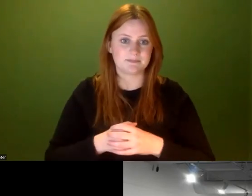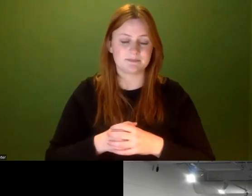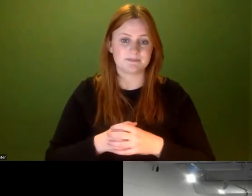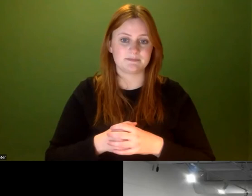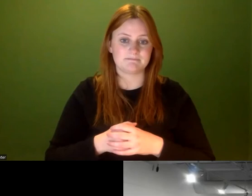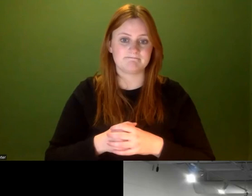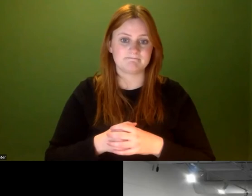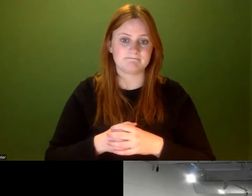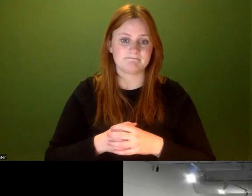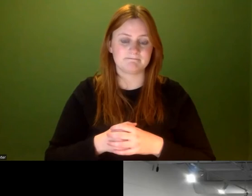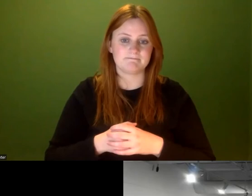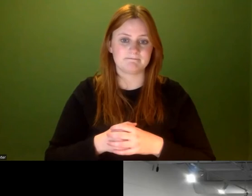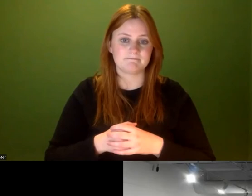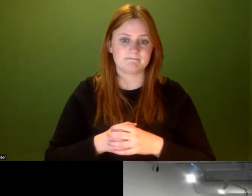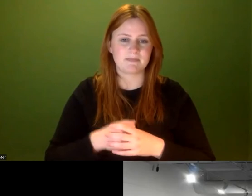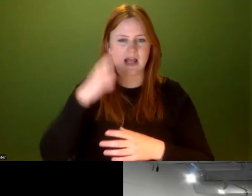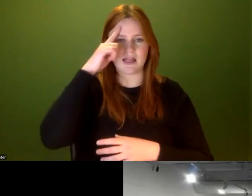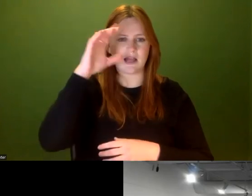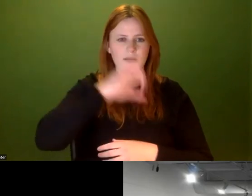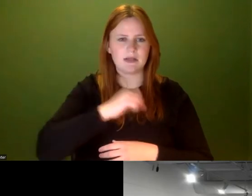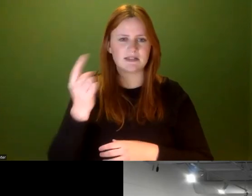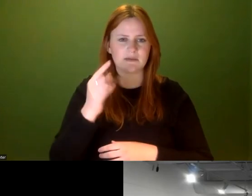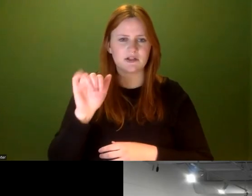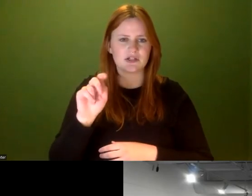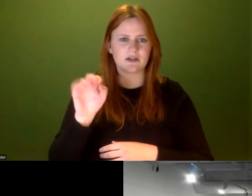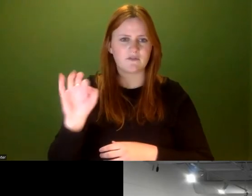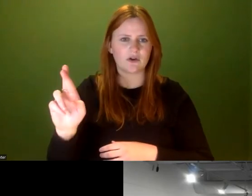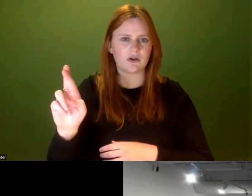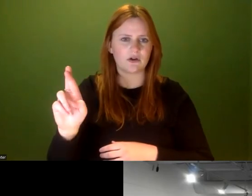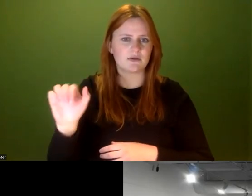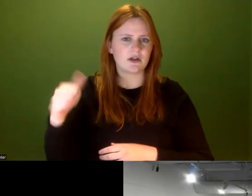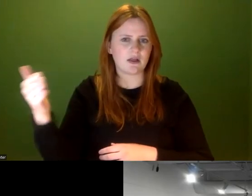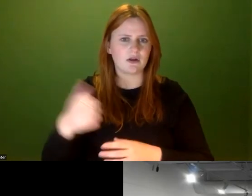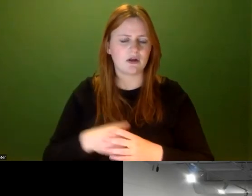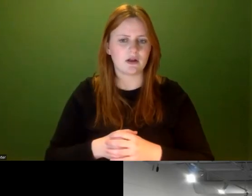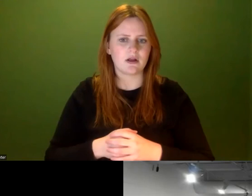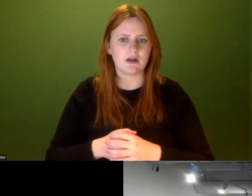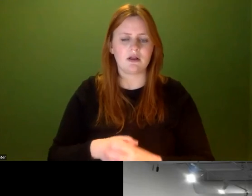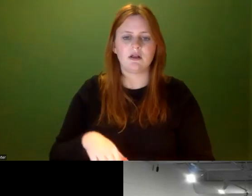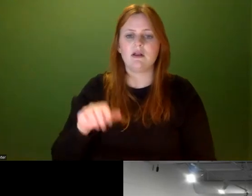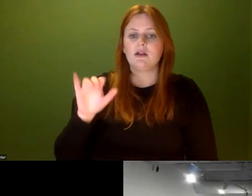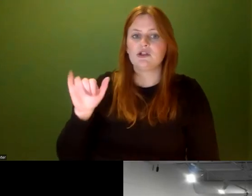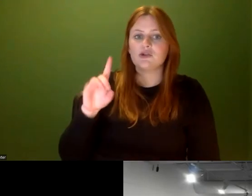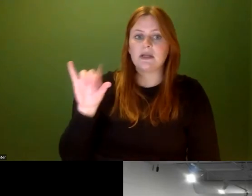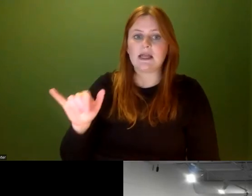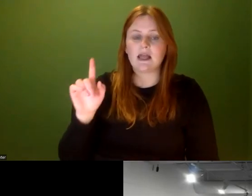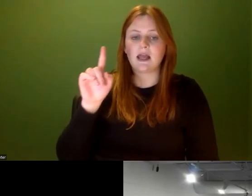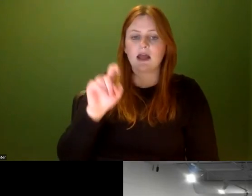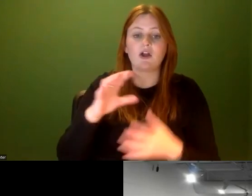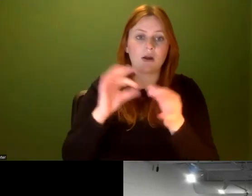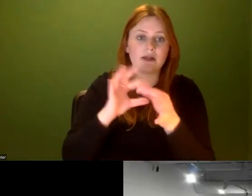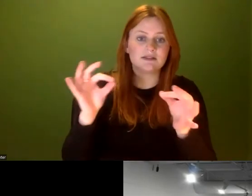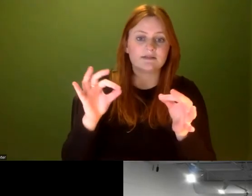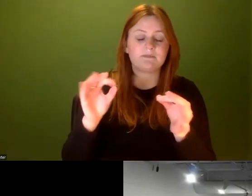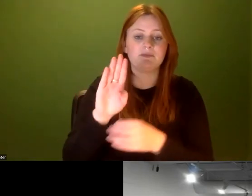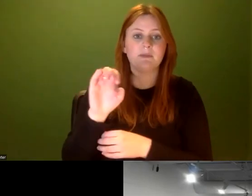up. I feel like I missed something there, Jennifer. Was there anything? So Jimmy Kilpatrick asks or comments, the